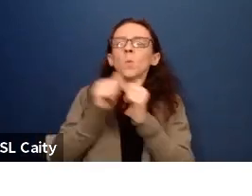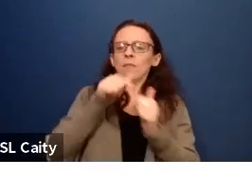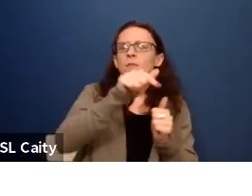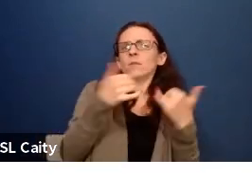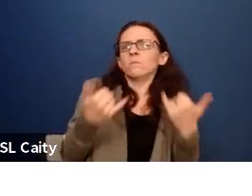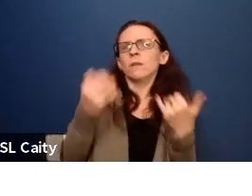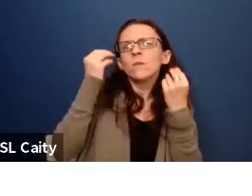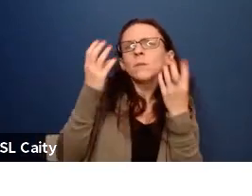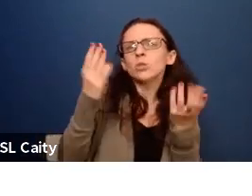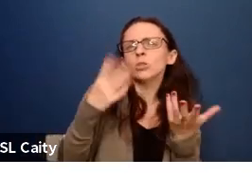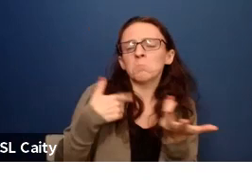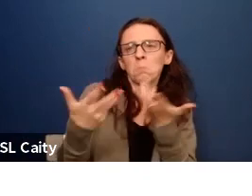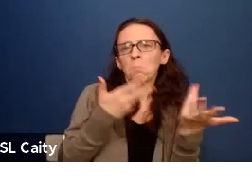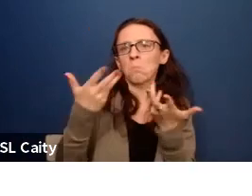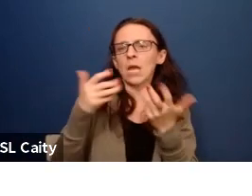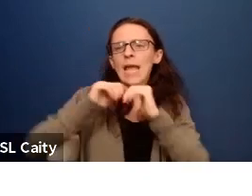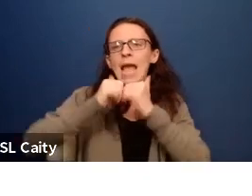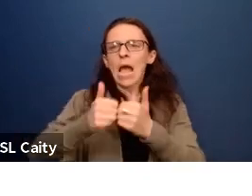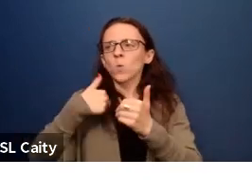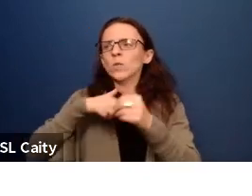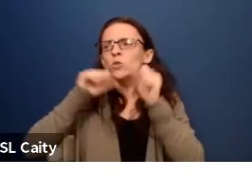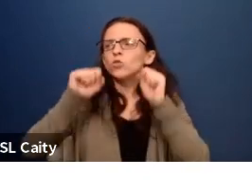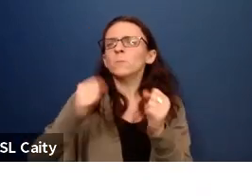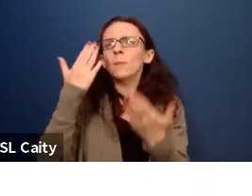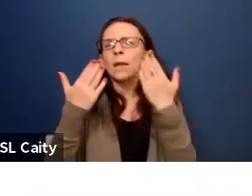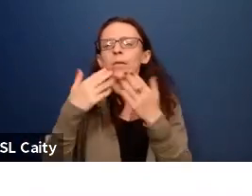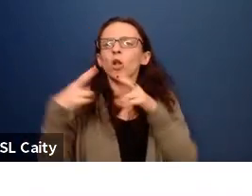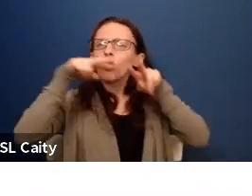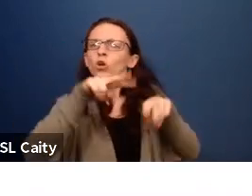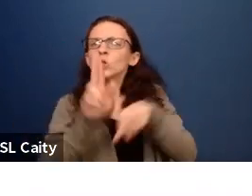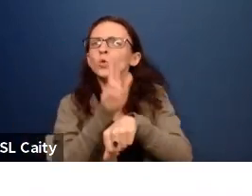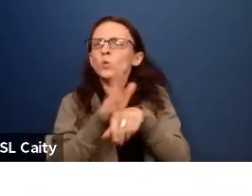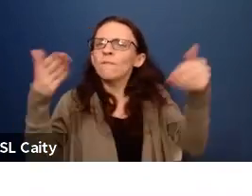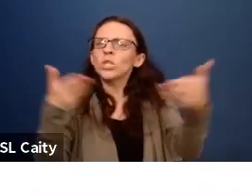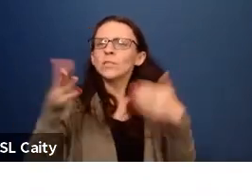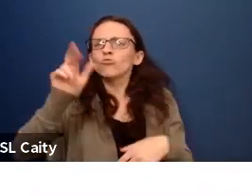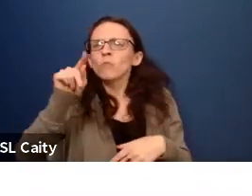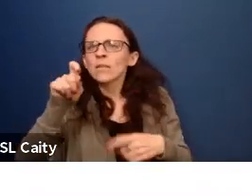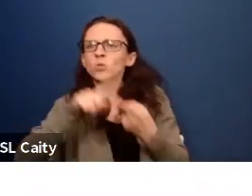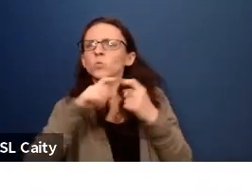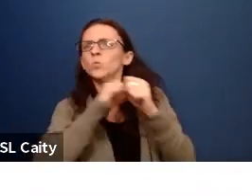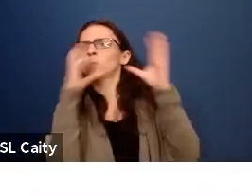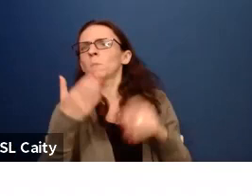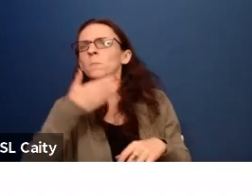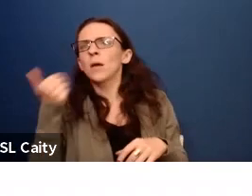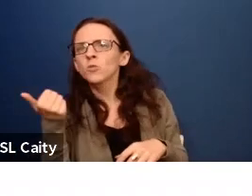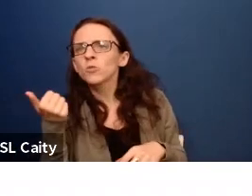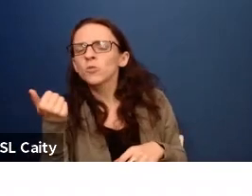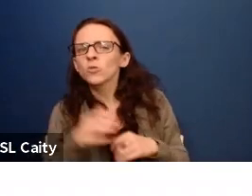seeing it through the lens of the invitation rates, because then we could see